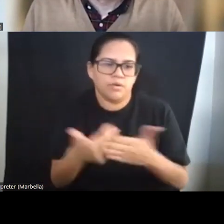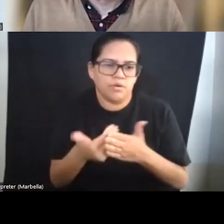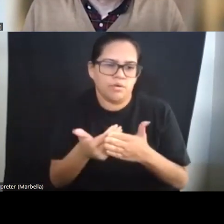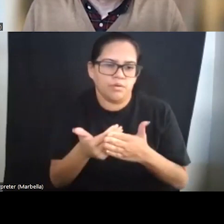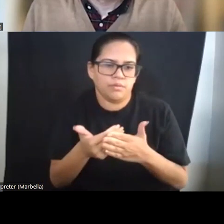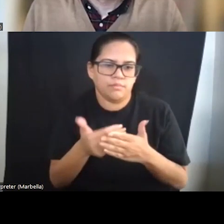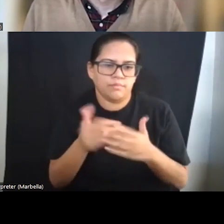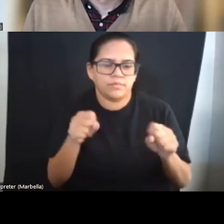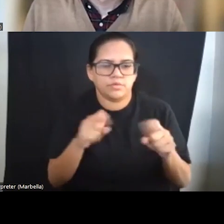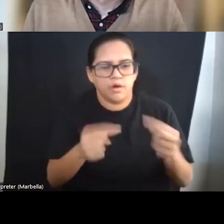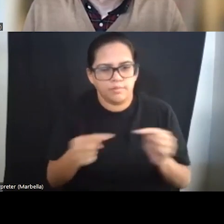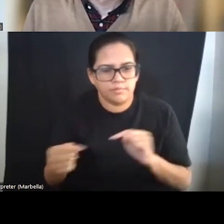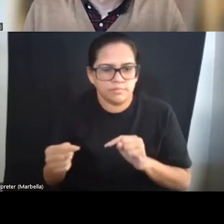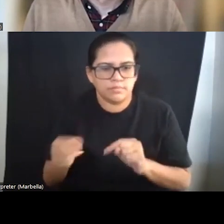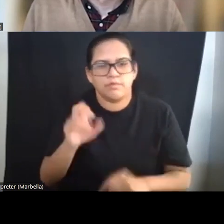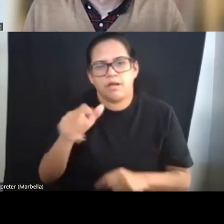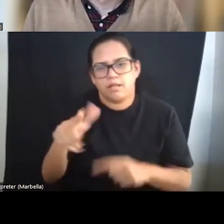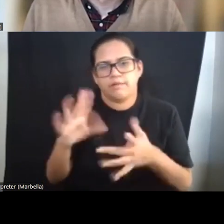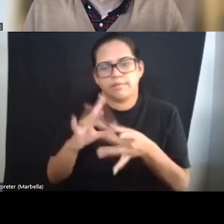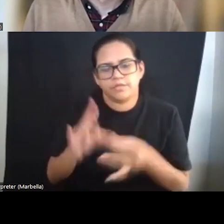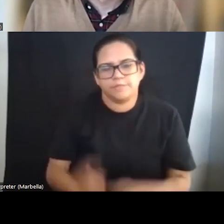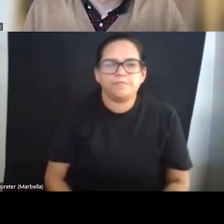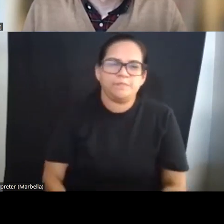the potential harms that, you know, Raquel has mentioned.